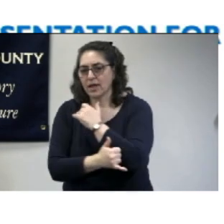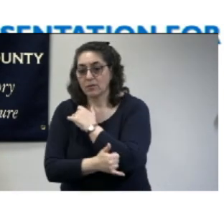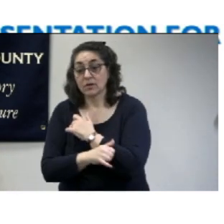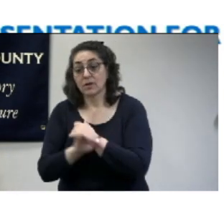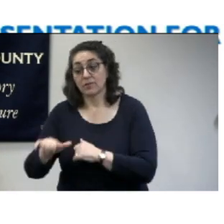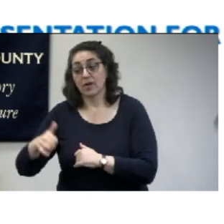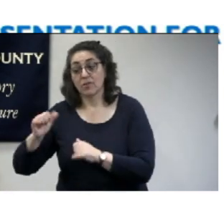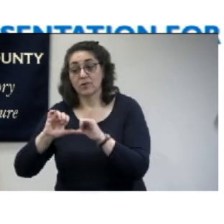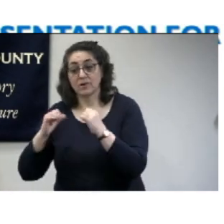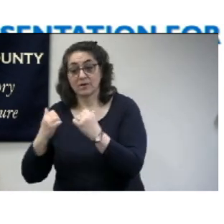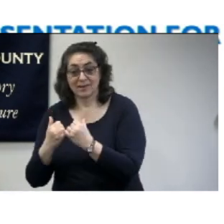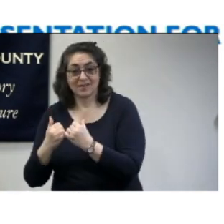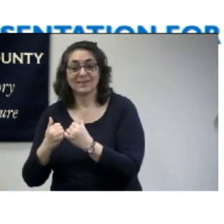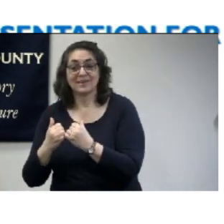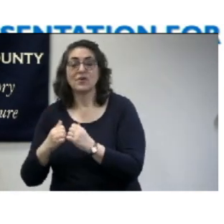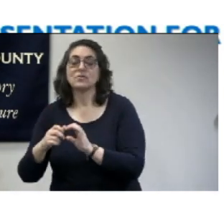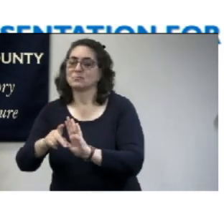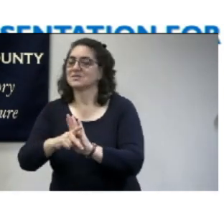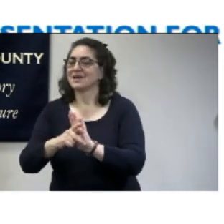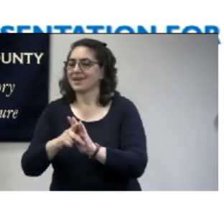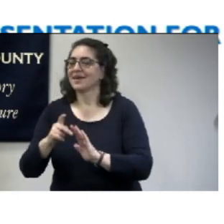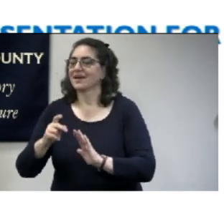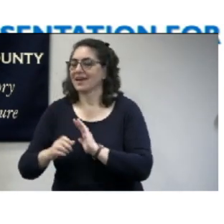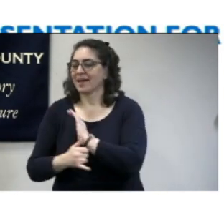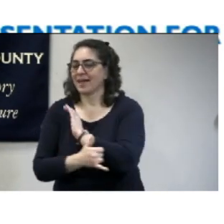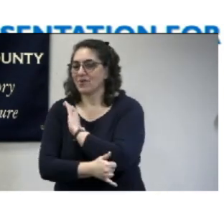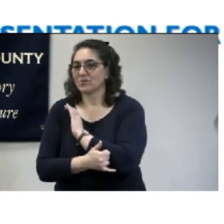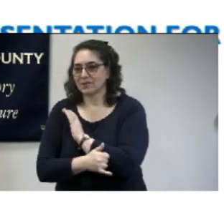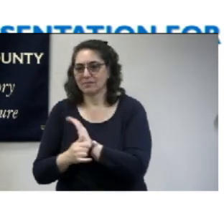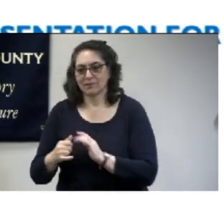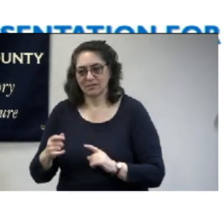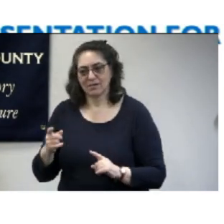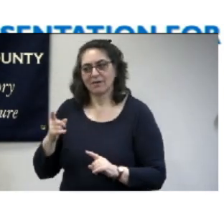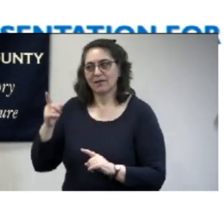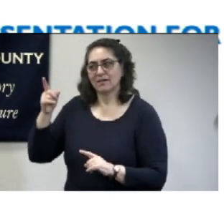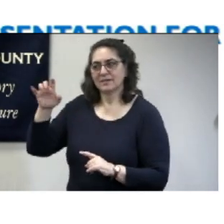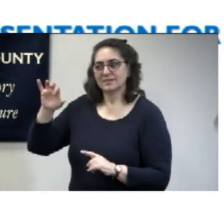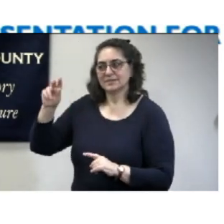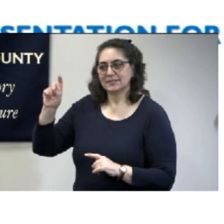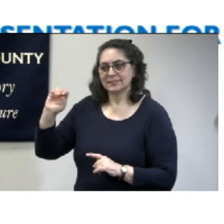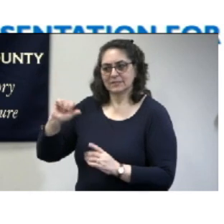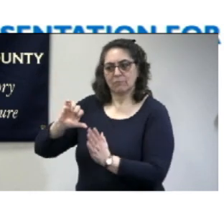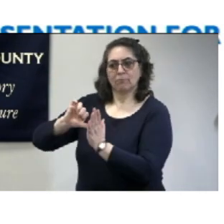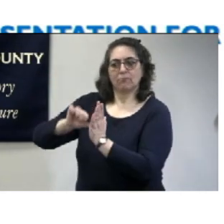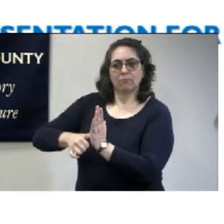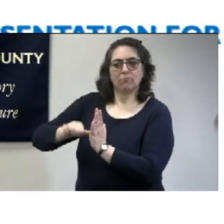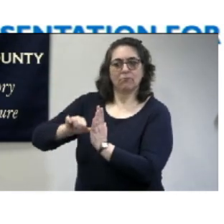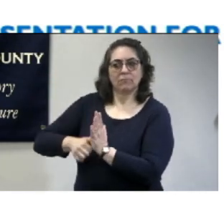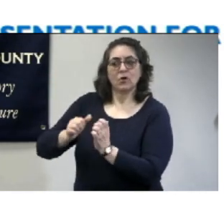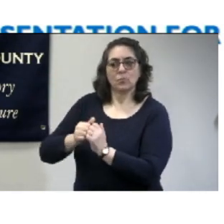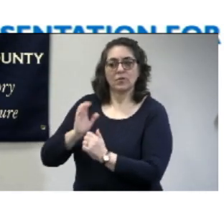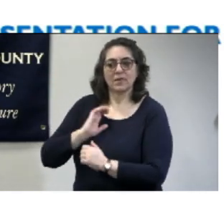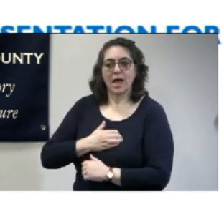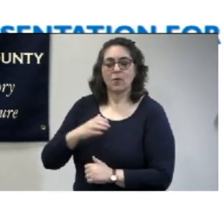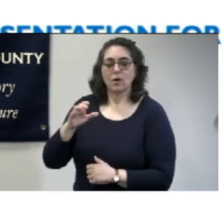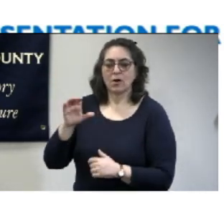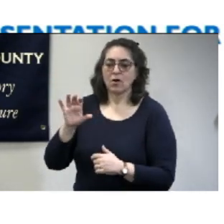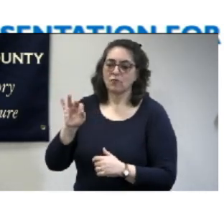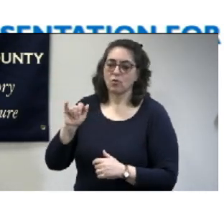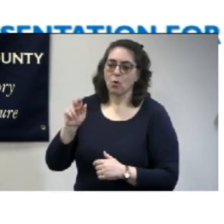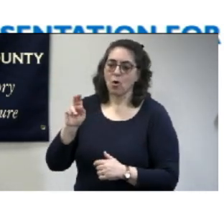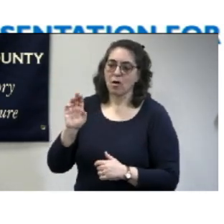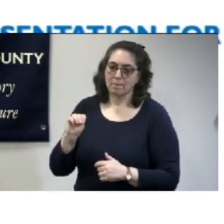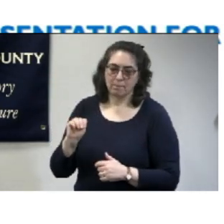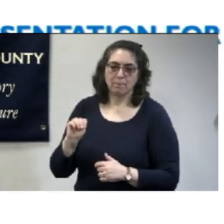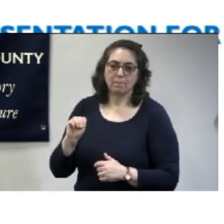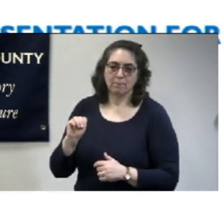agency was Passaic County. And they were very impressed with what we've been doing with our forum, the No More Dead Ends on the Road